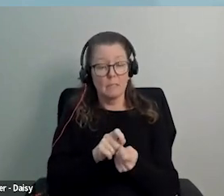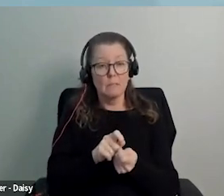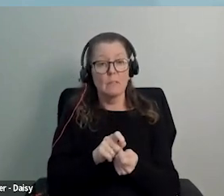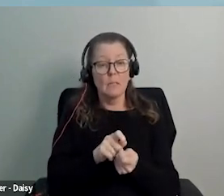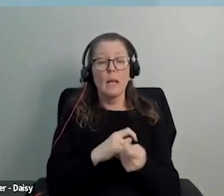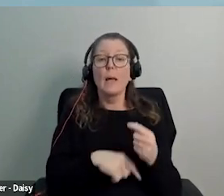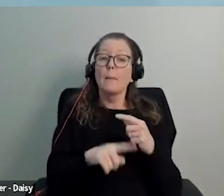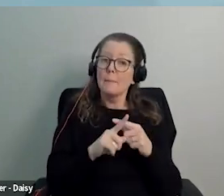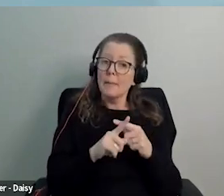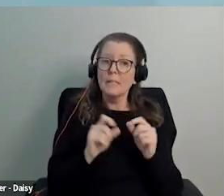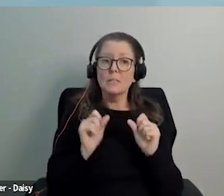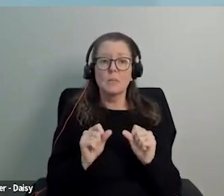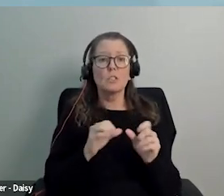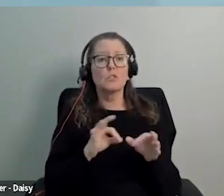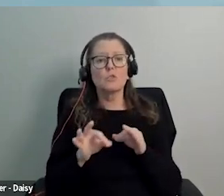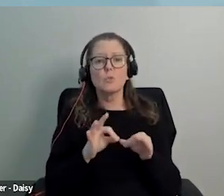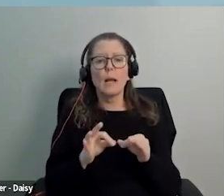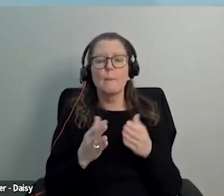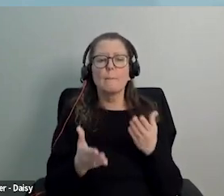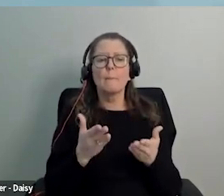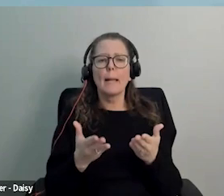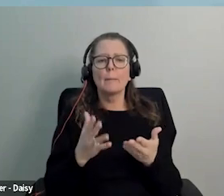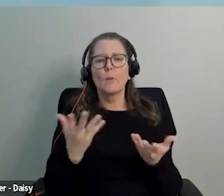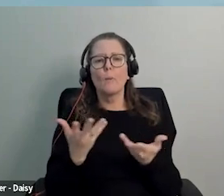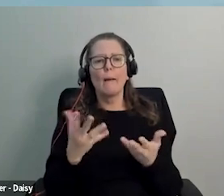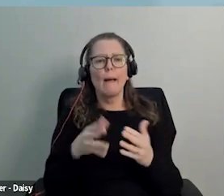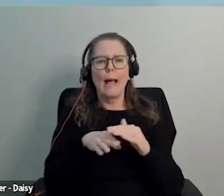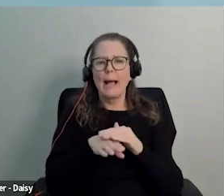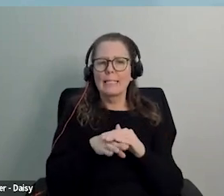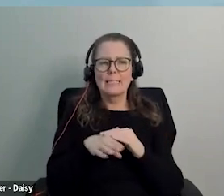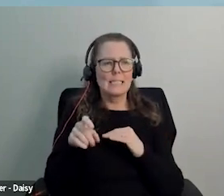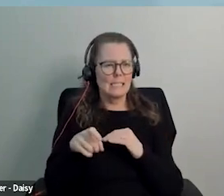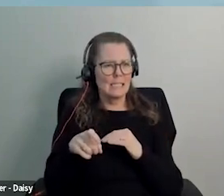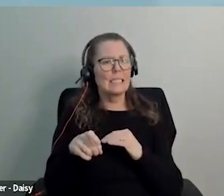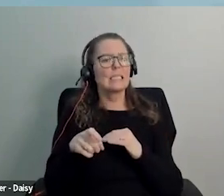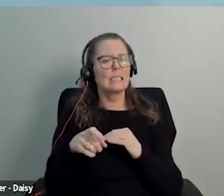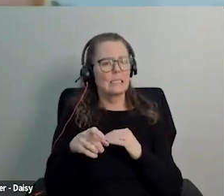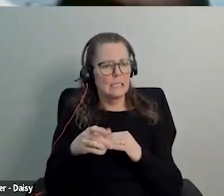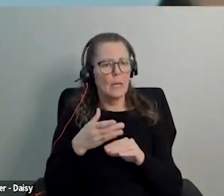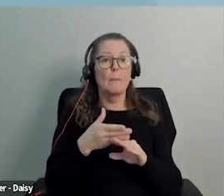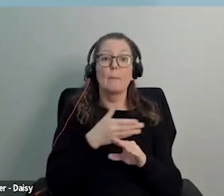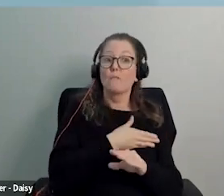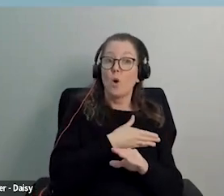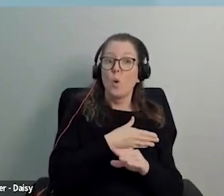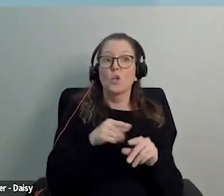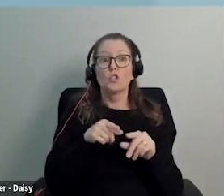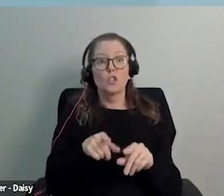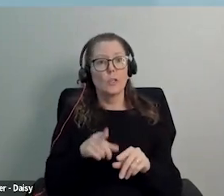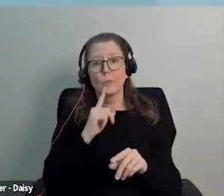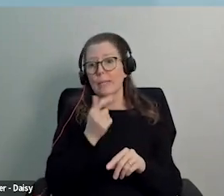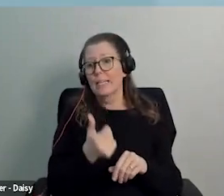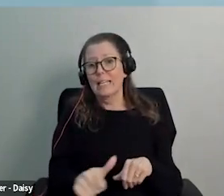okay to describe maybe some access needs that you might need during that process, before that process, really at any